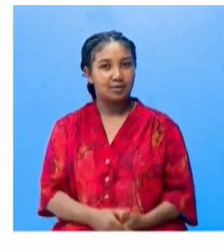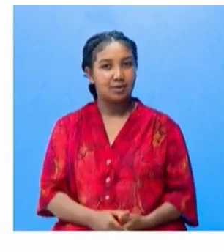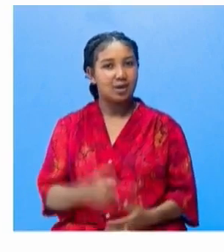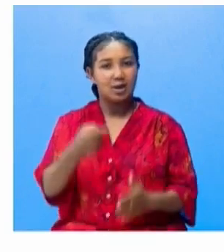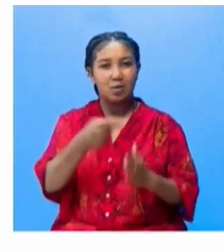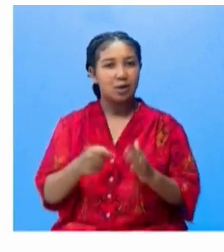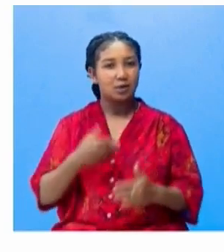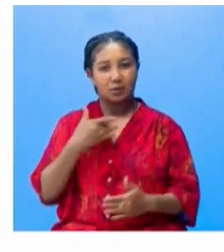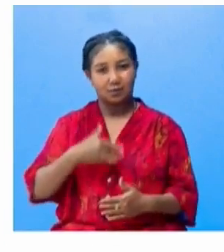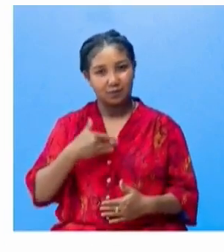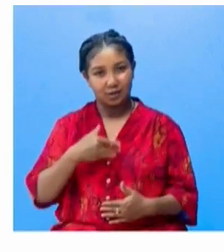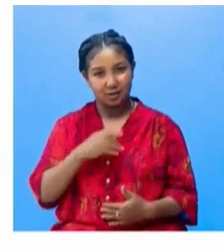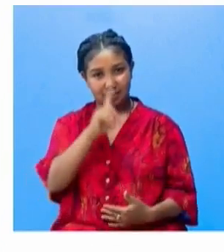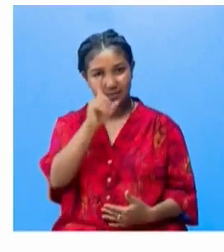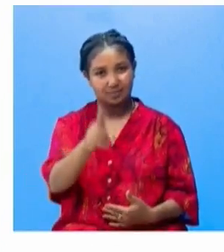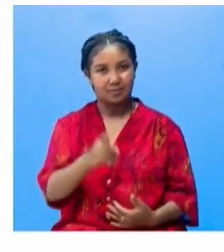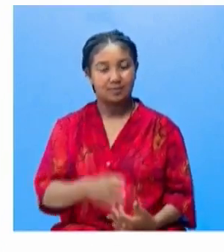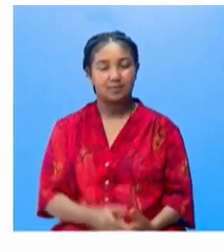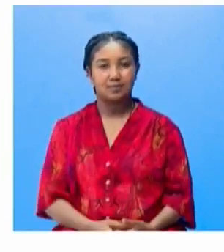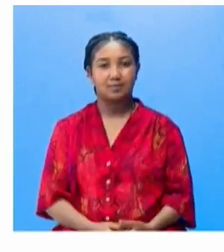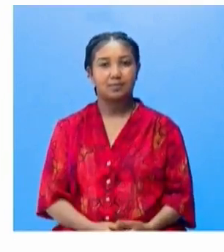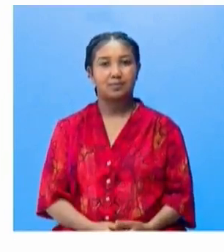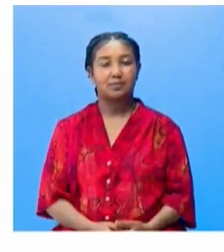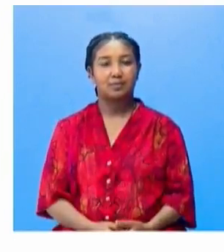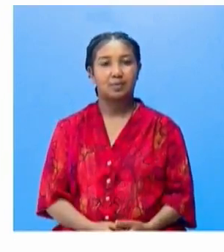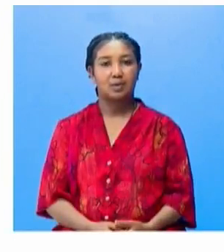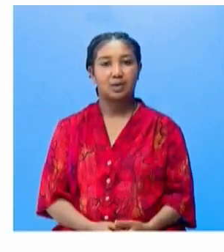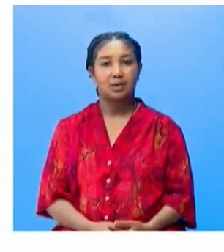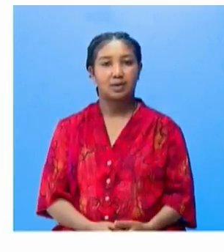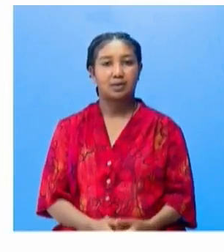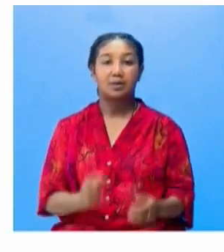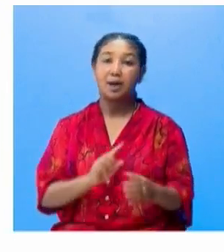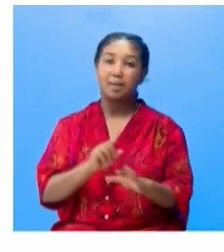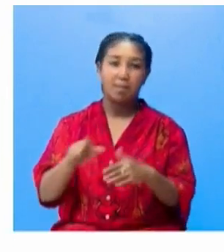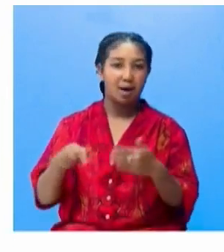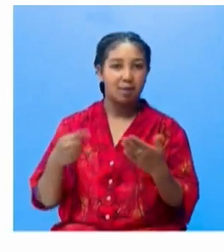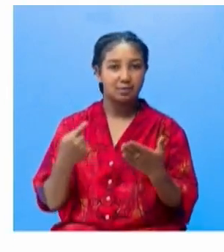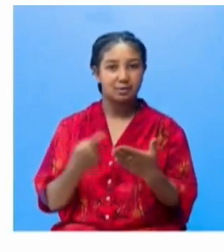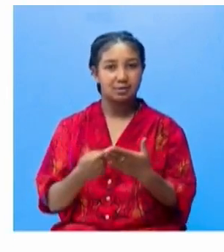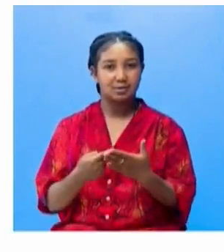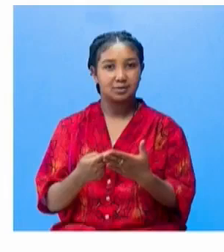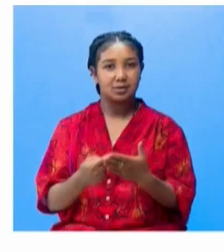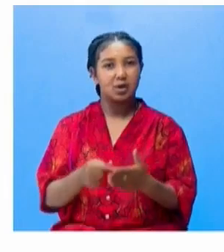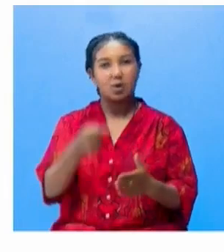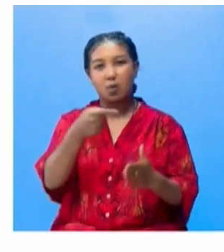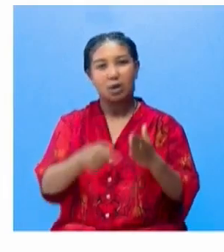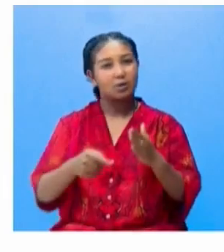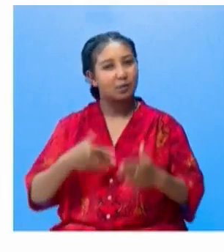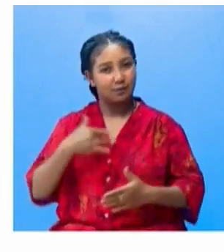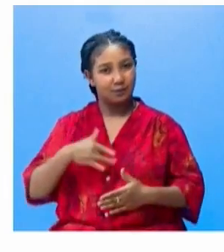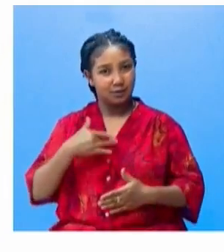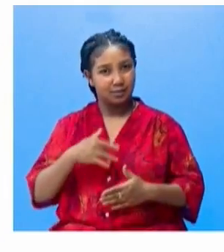What do you feel about? What do you feel